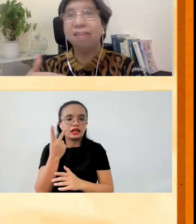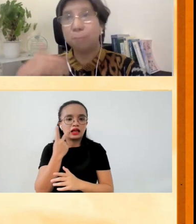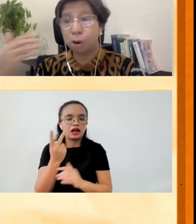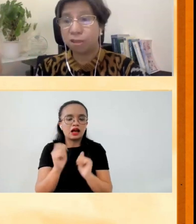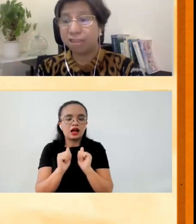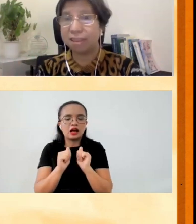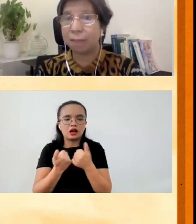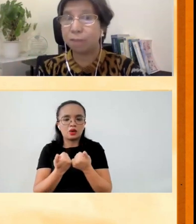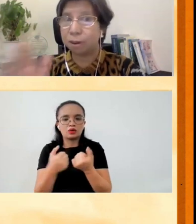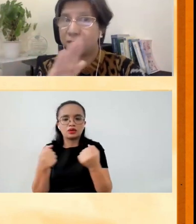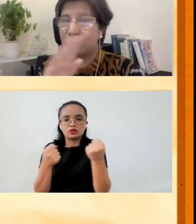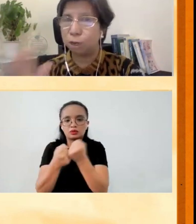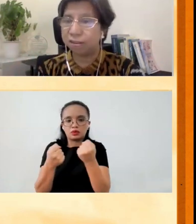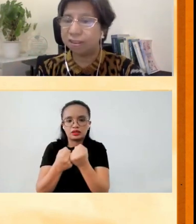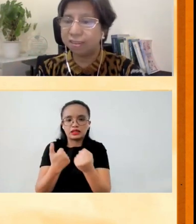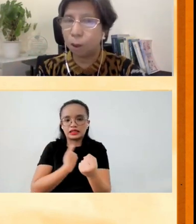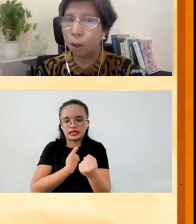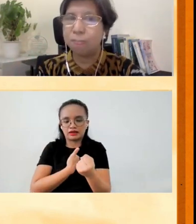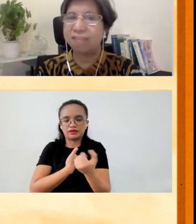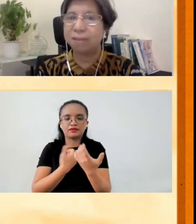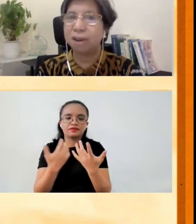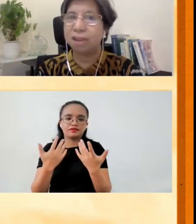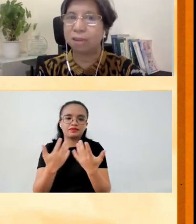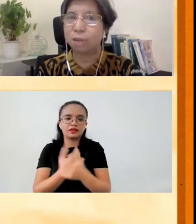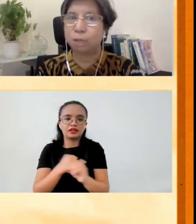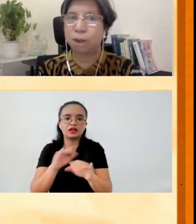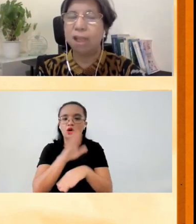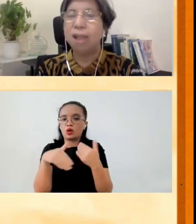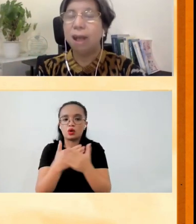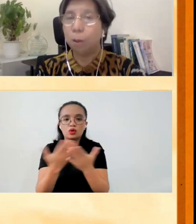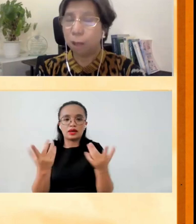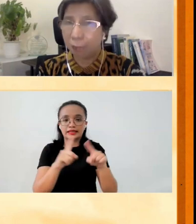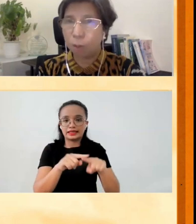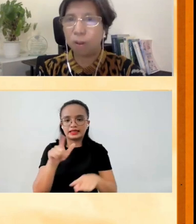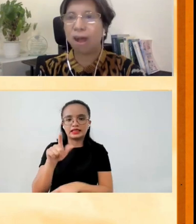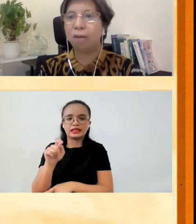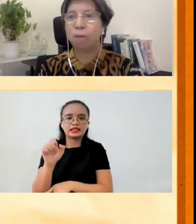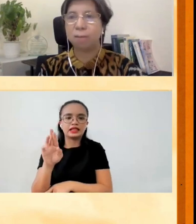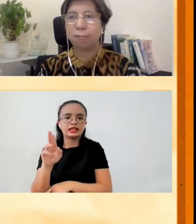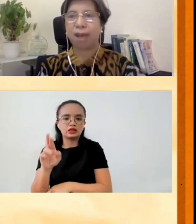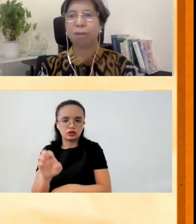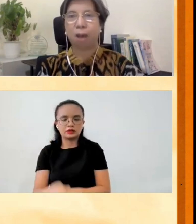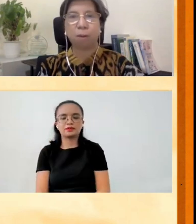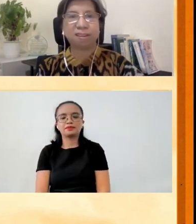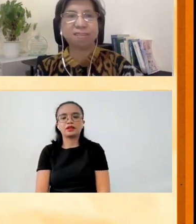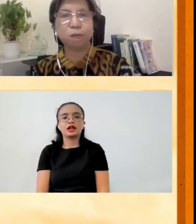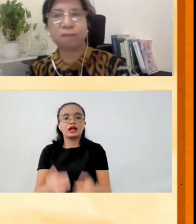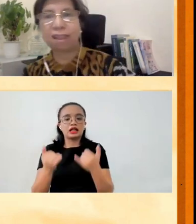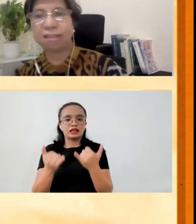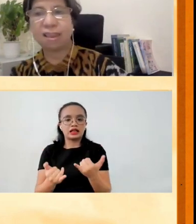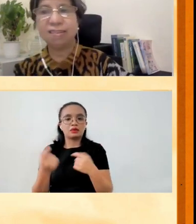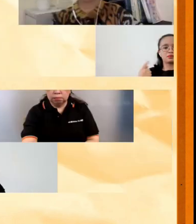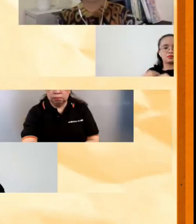the supporting self-determination. So this is all based on literature. Now, going back to our